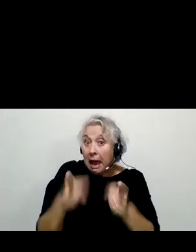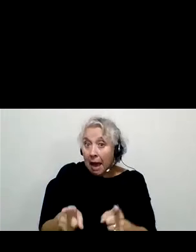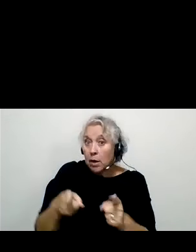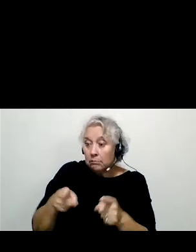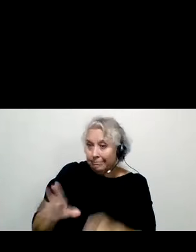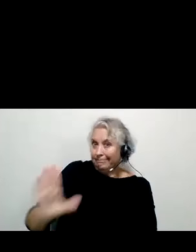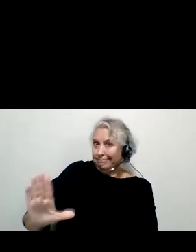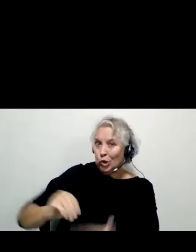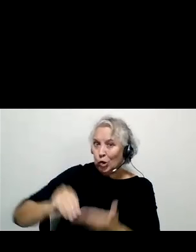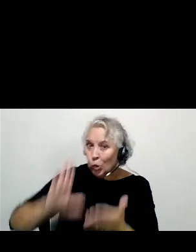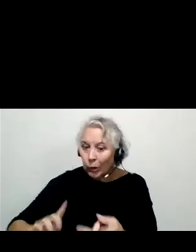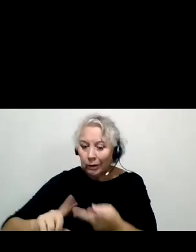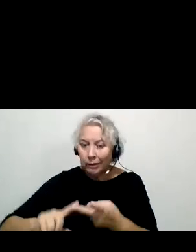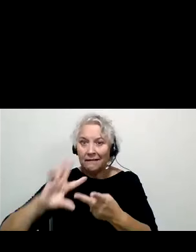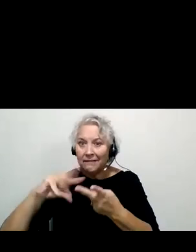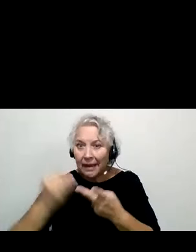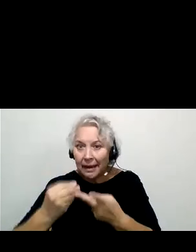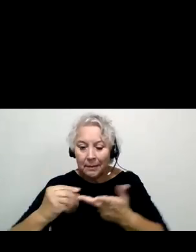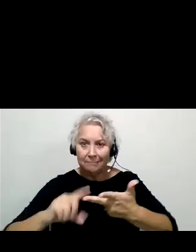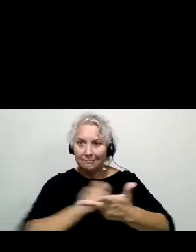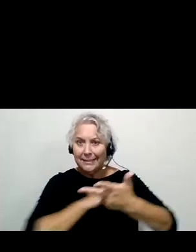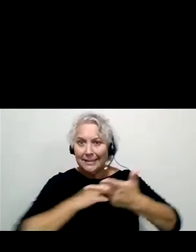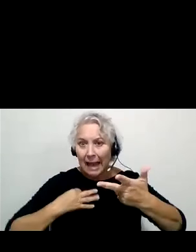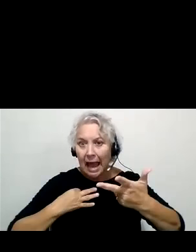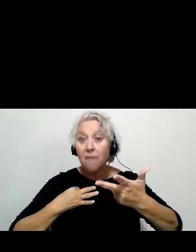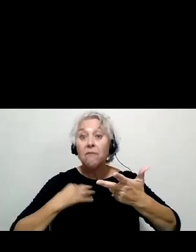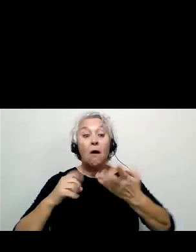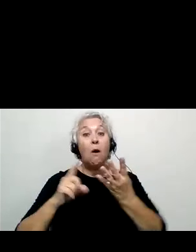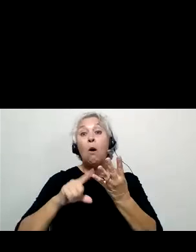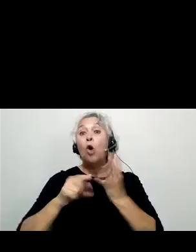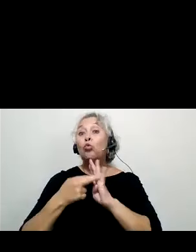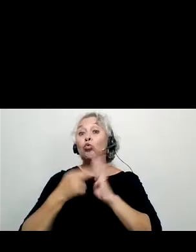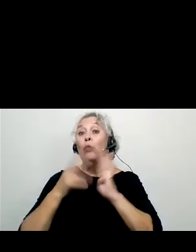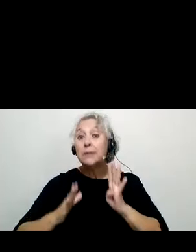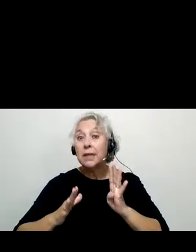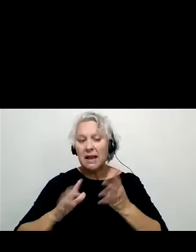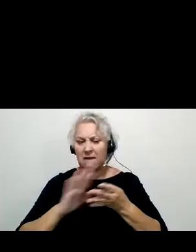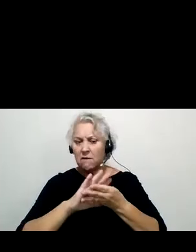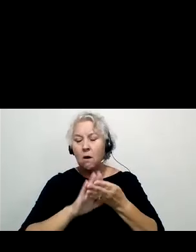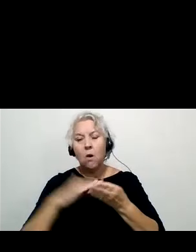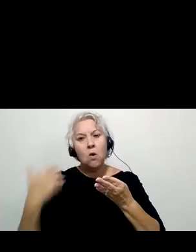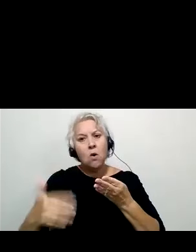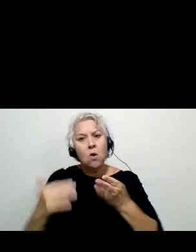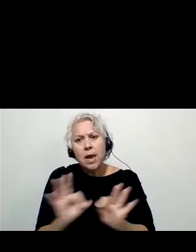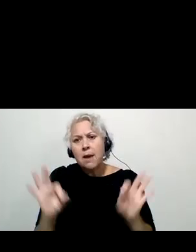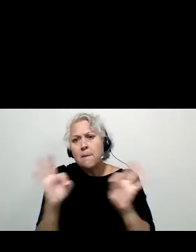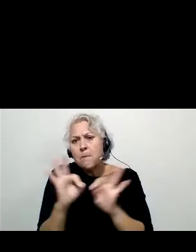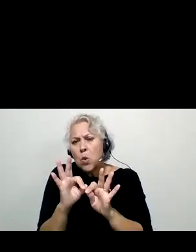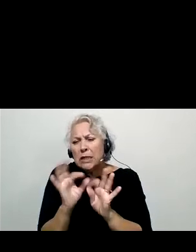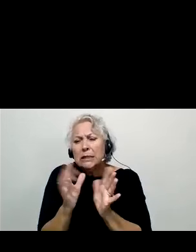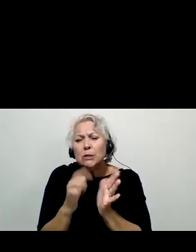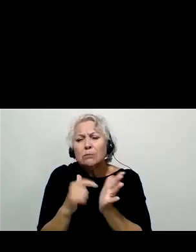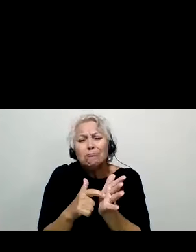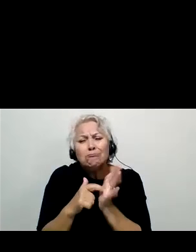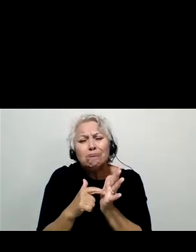student, the family, staff members, or a representative. And I think this is so important with the word being critical,